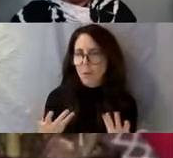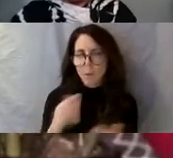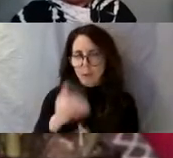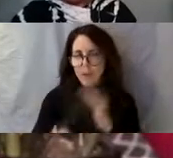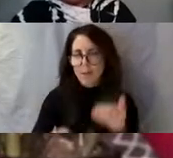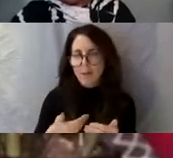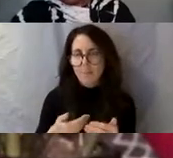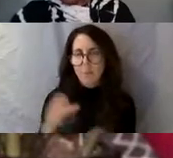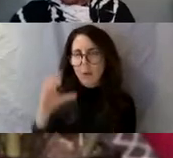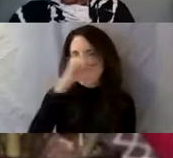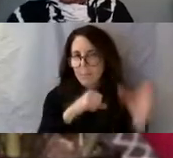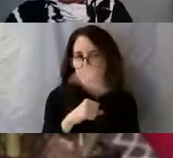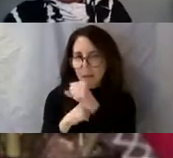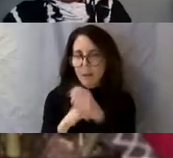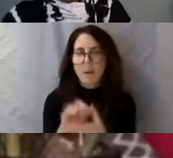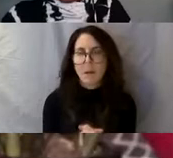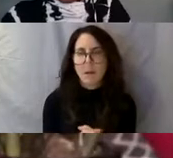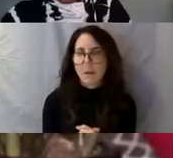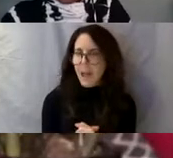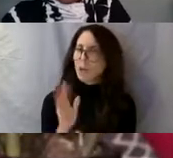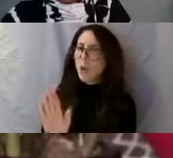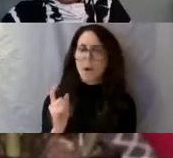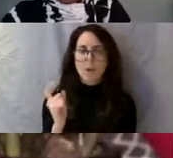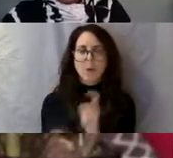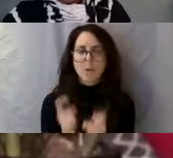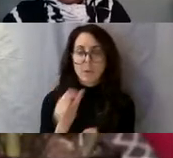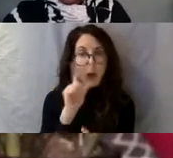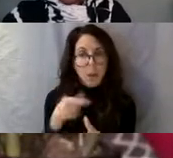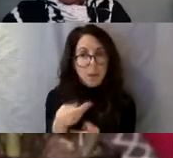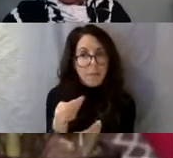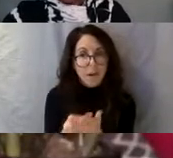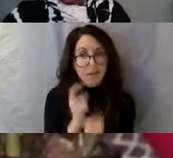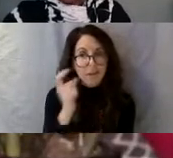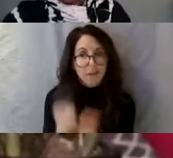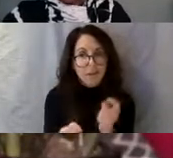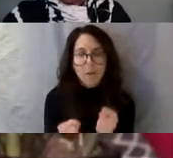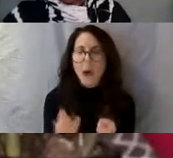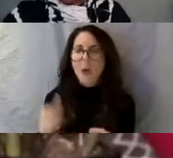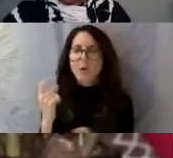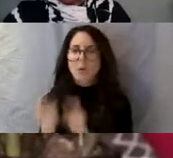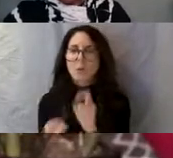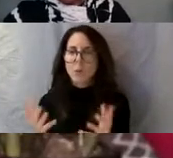are you making as board members beyond financial contribution? Are your skill sets